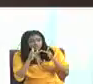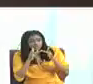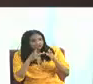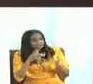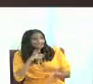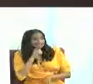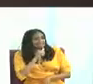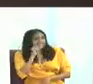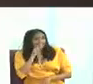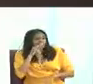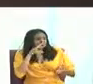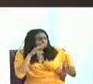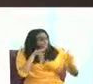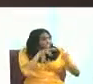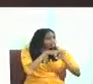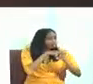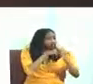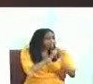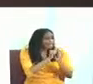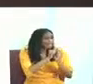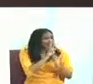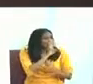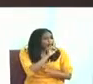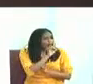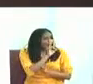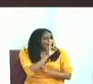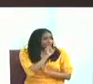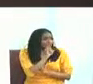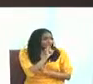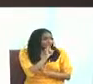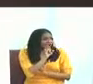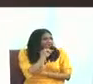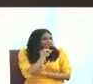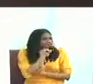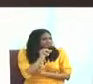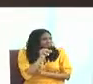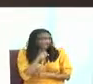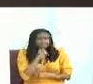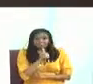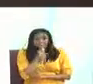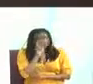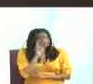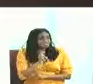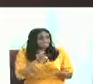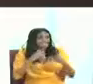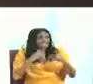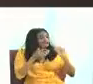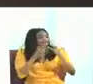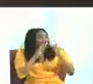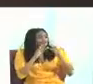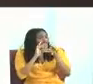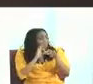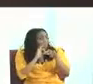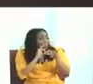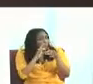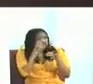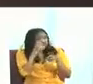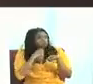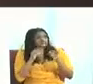to hook up to Wi-Fi. You see, I didn't have to have an internet connection to reach